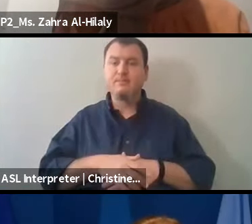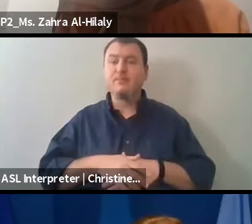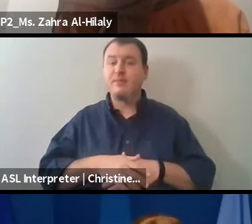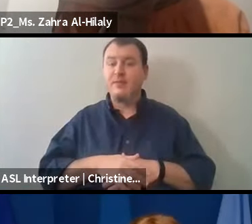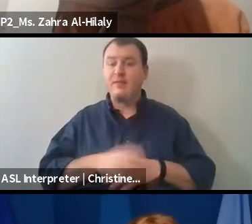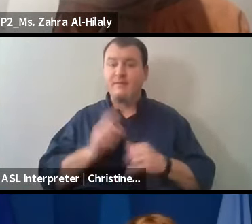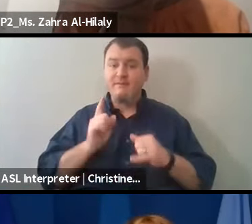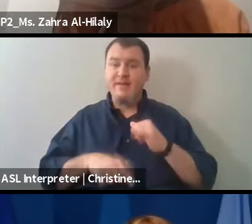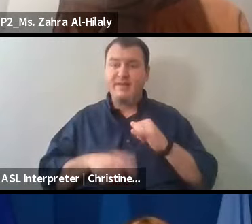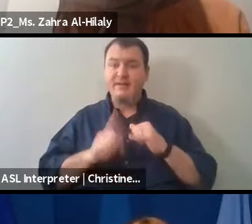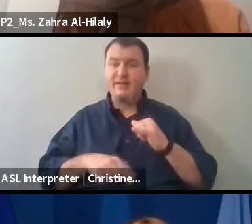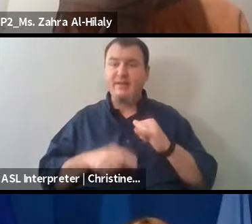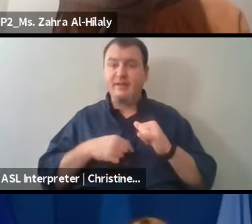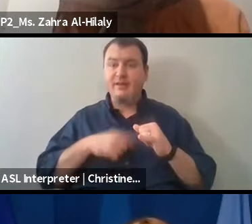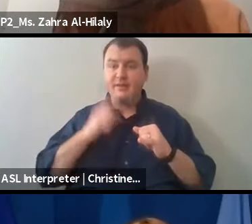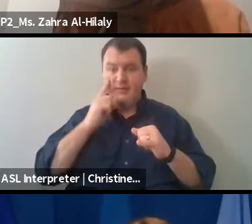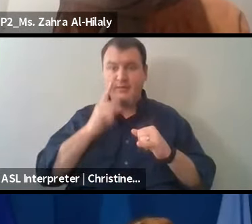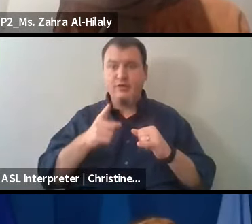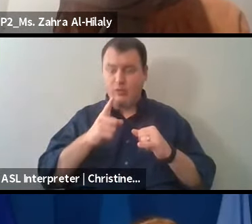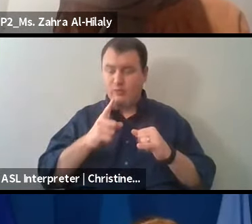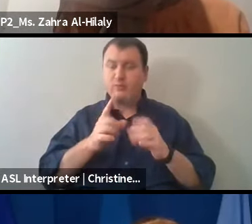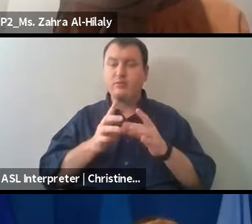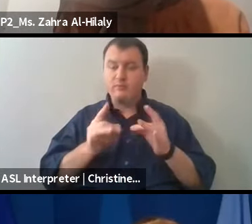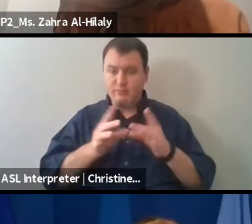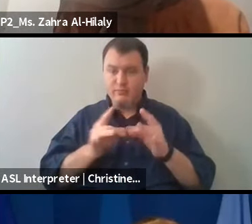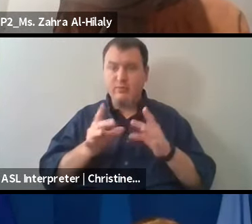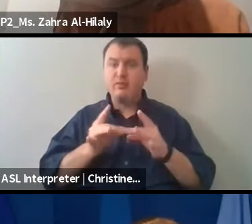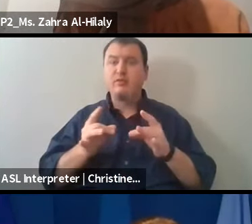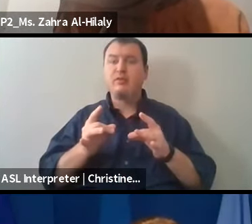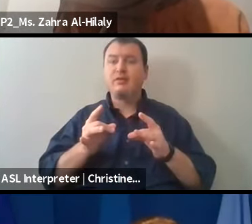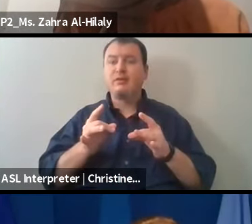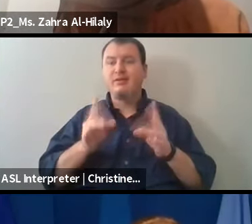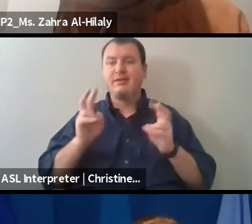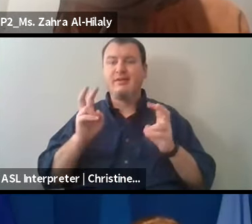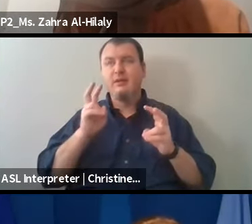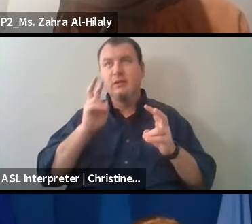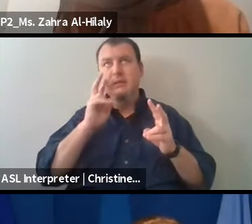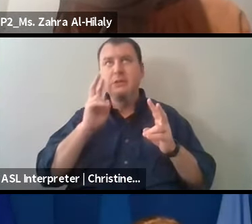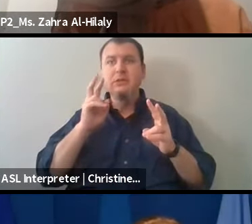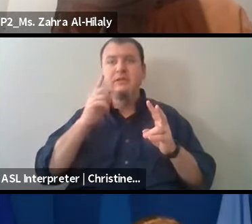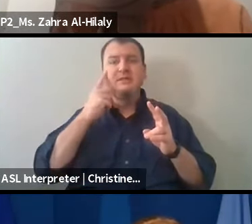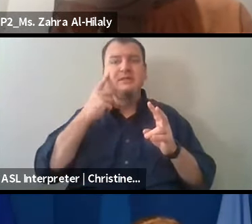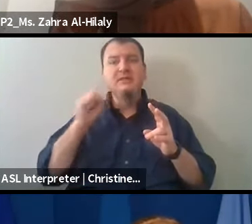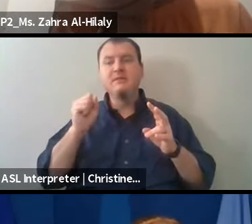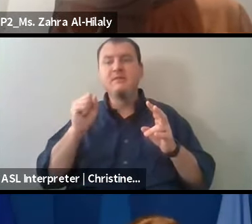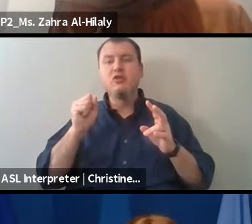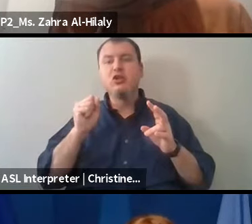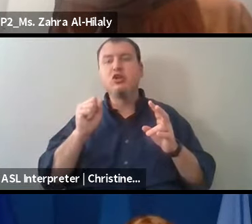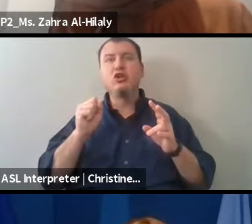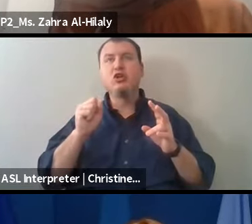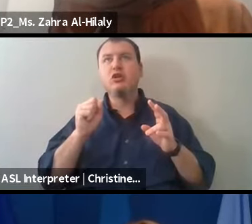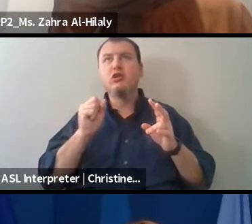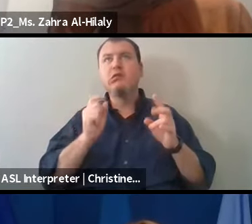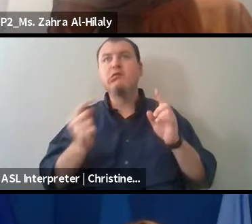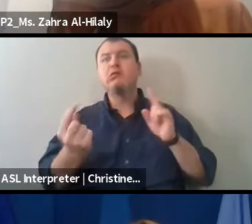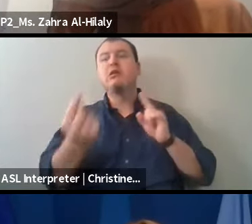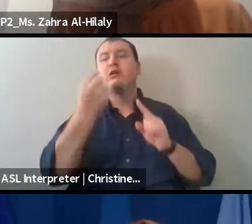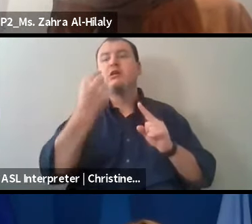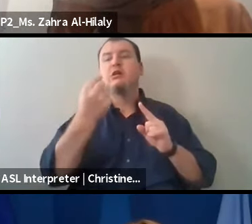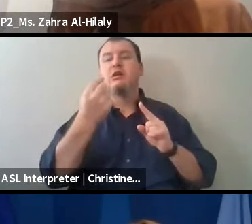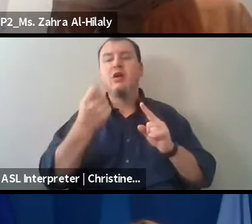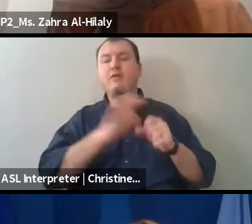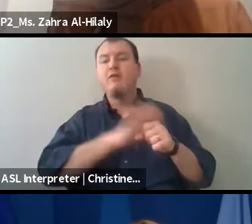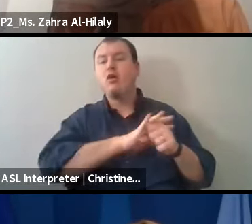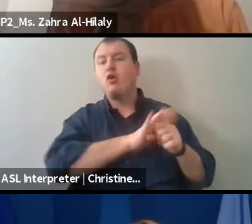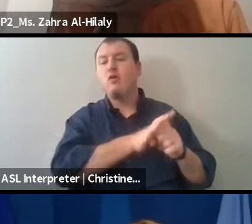I think importantly, you flagged the sort of silver lining, if I can call it that, of COVID, that